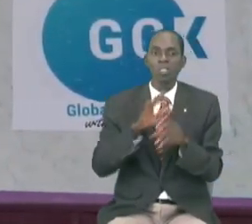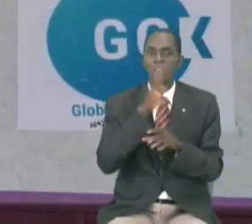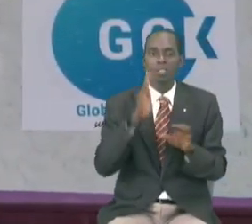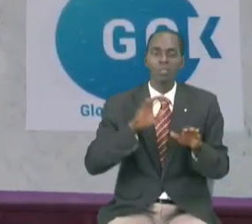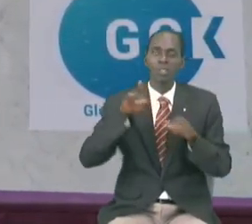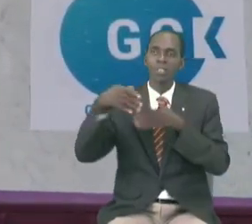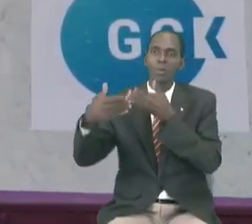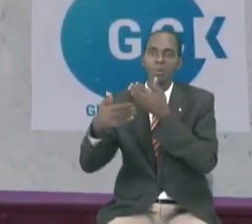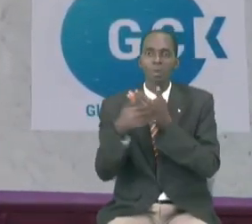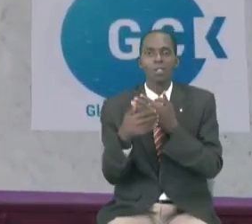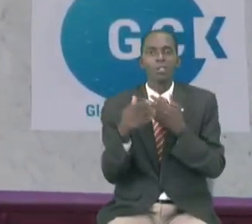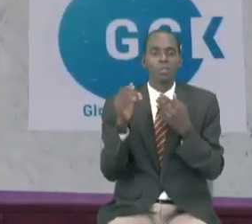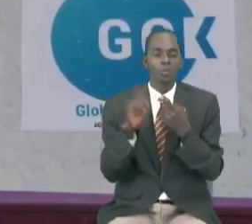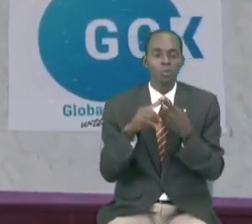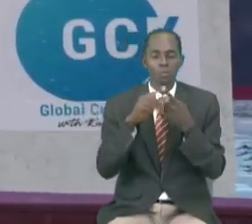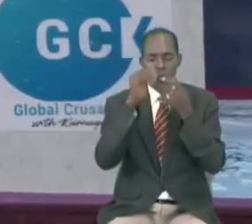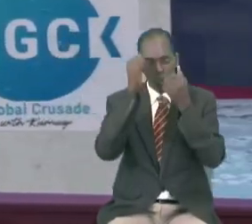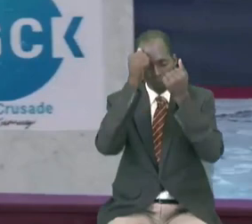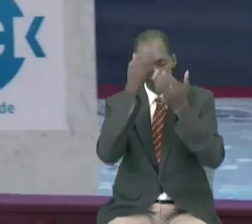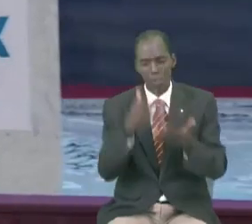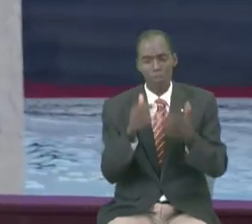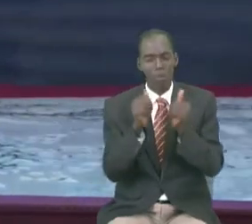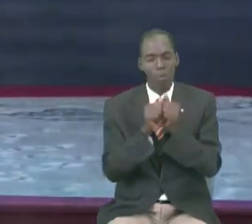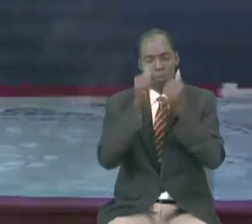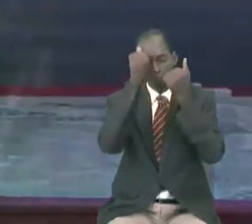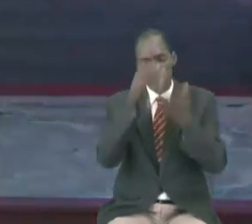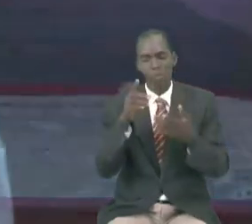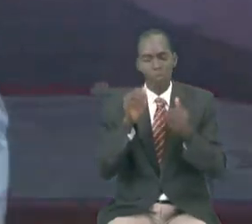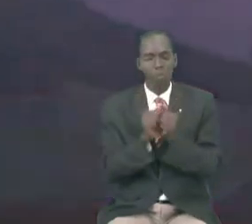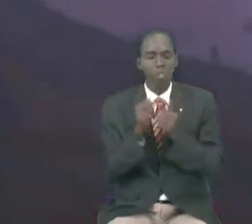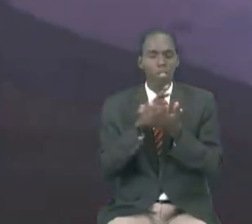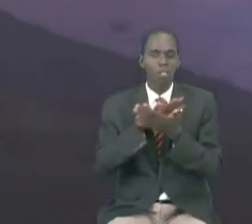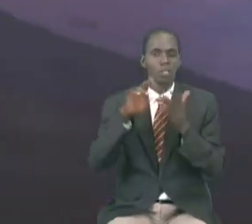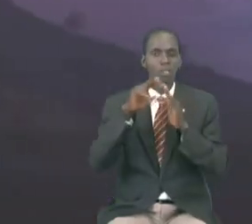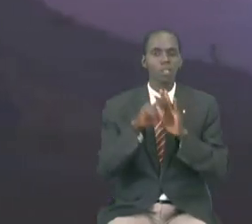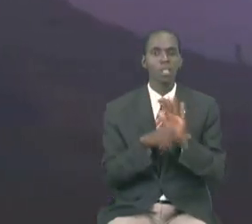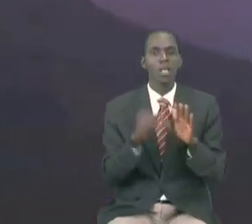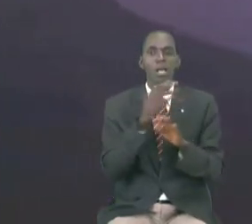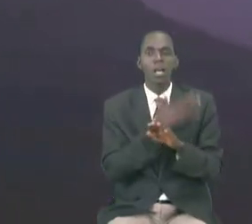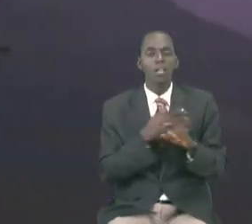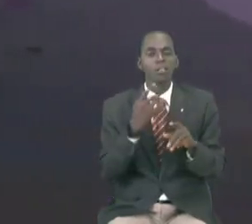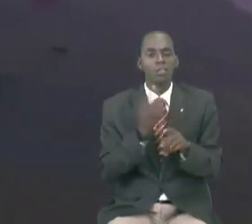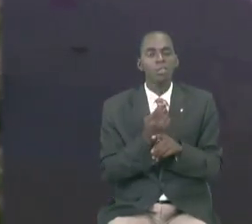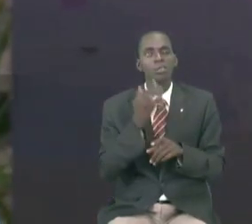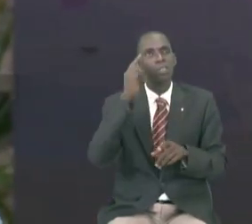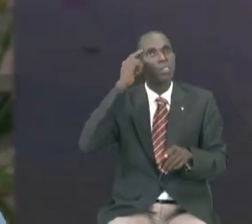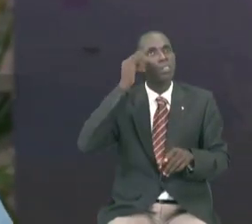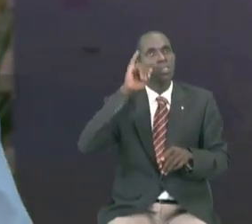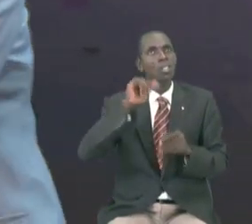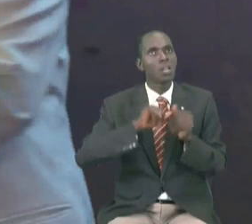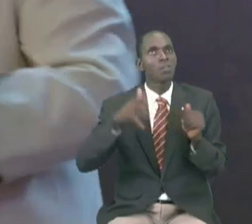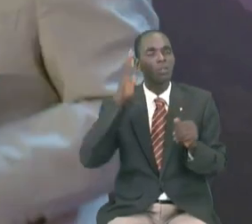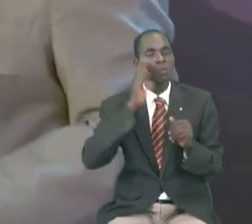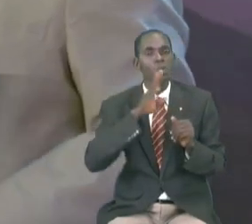right. That's lying vanity. They that observe lying vanities forsake their own